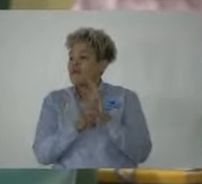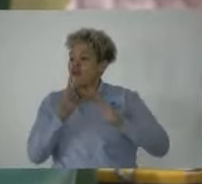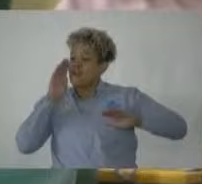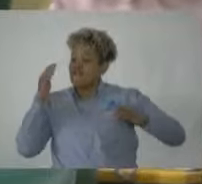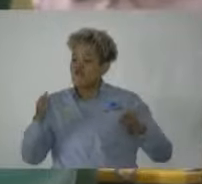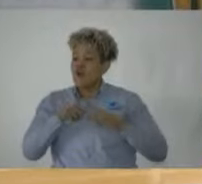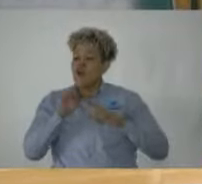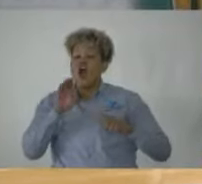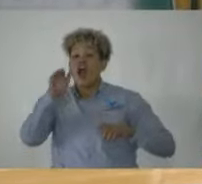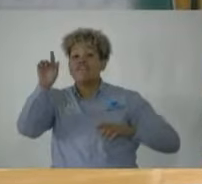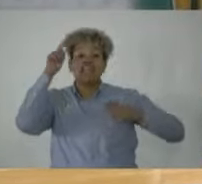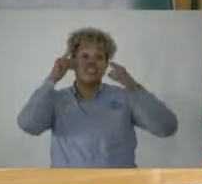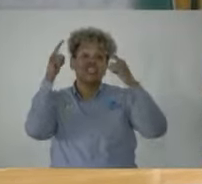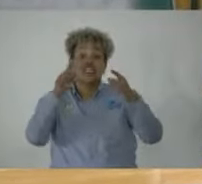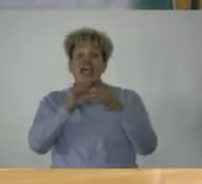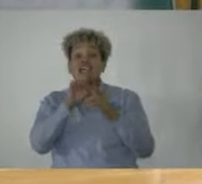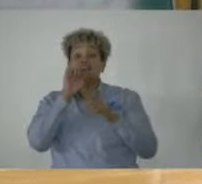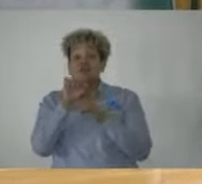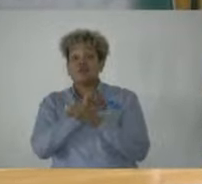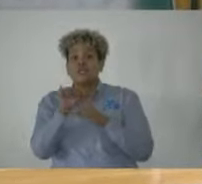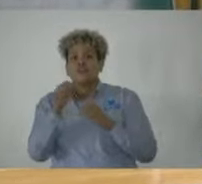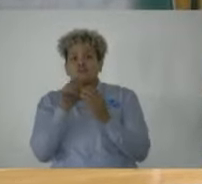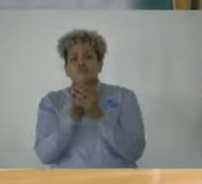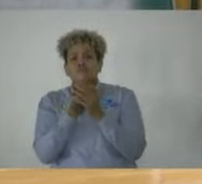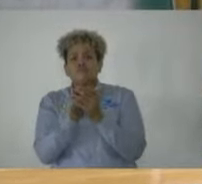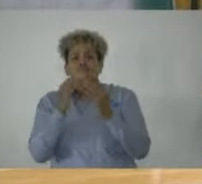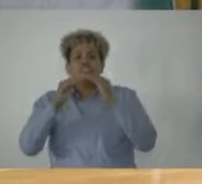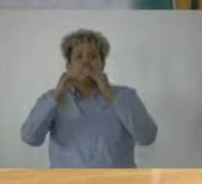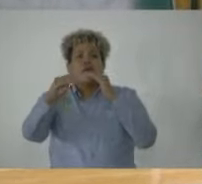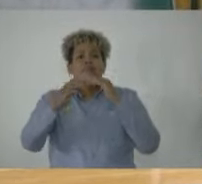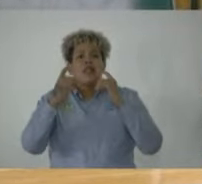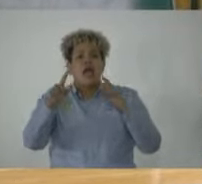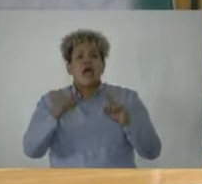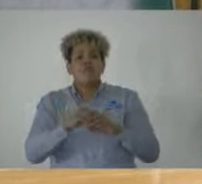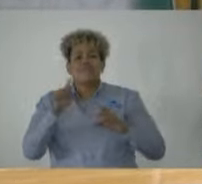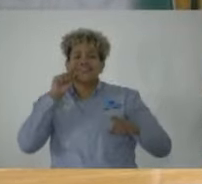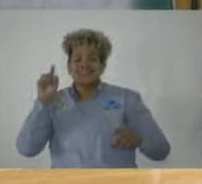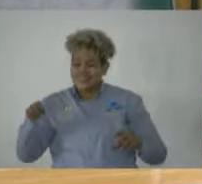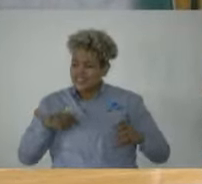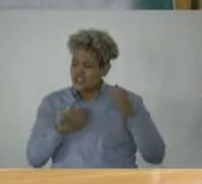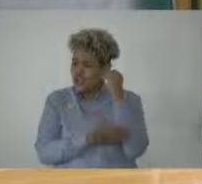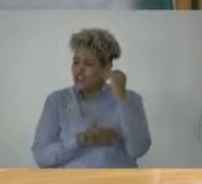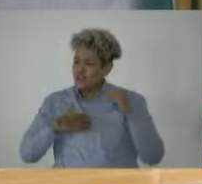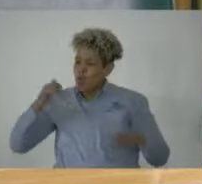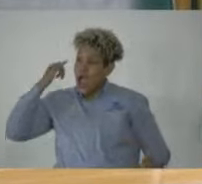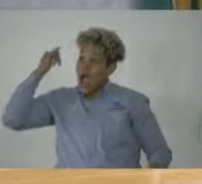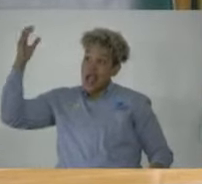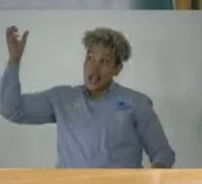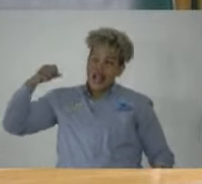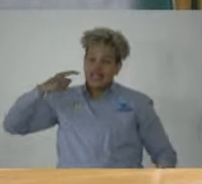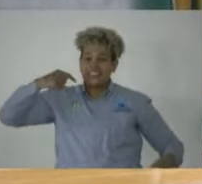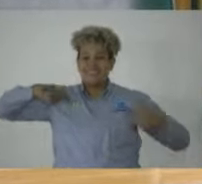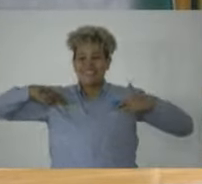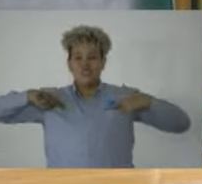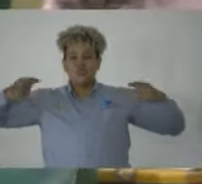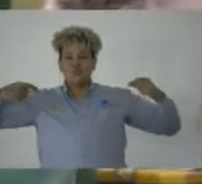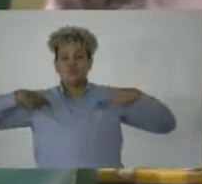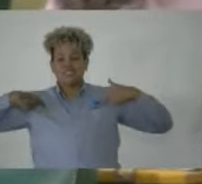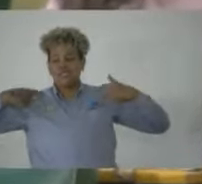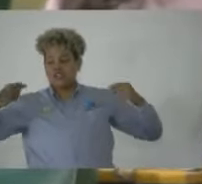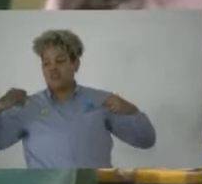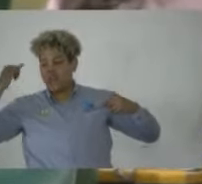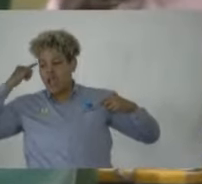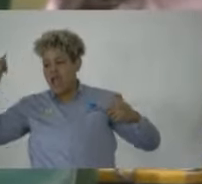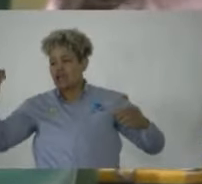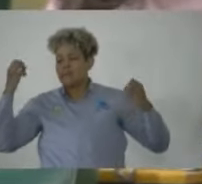focused on inflation targeting to ensure price stability. Madam Speaker, in this country, we like to grab ideas and think we can own them. And ideas are a